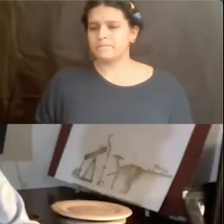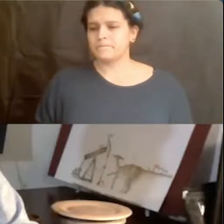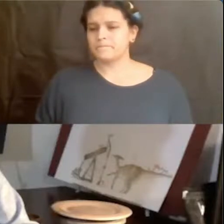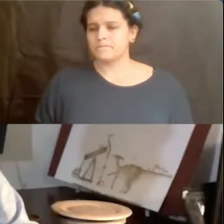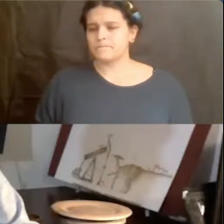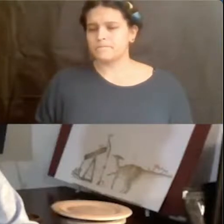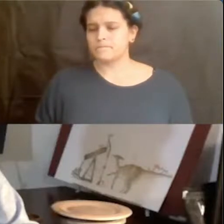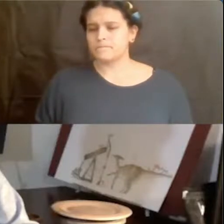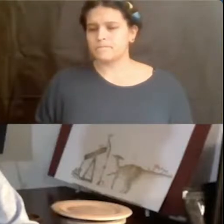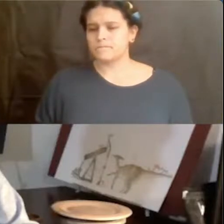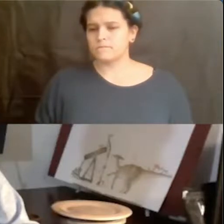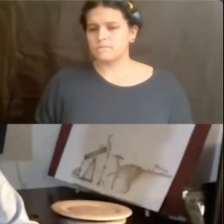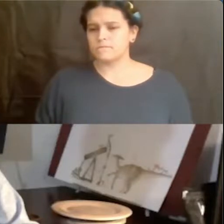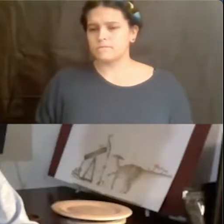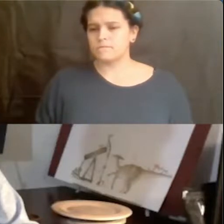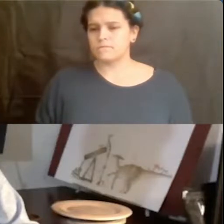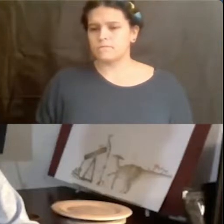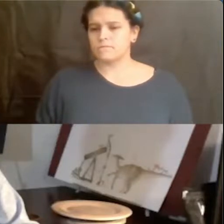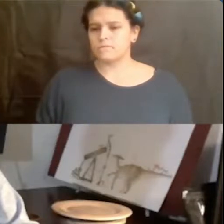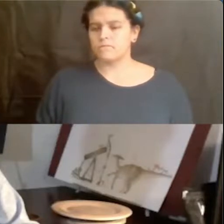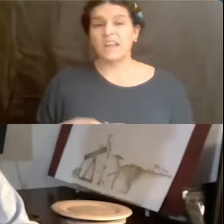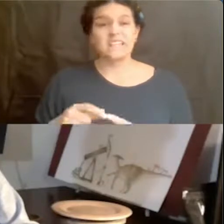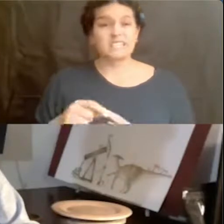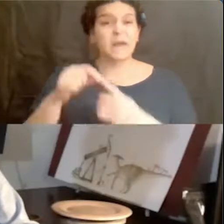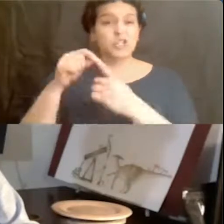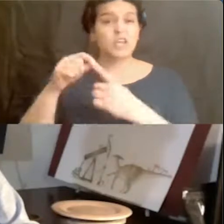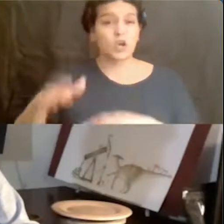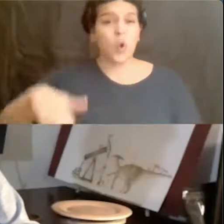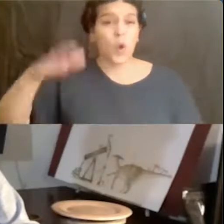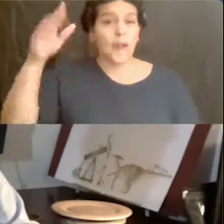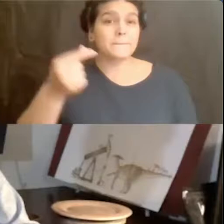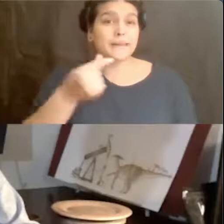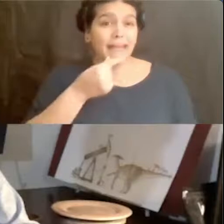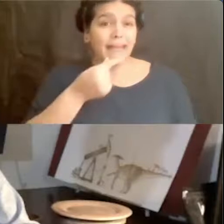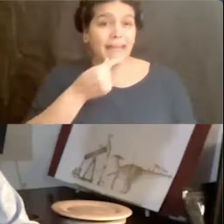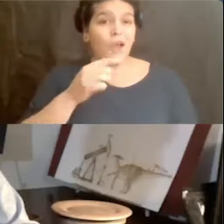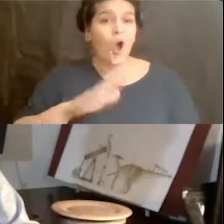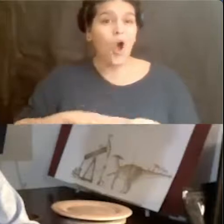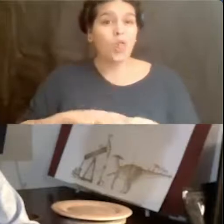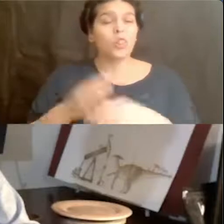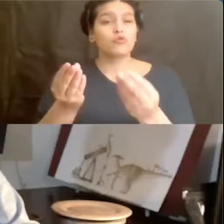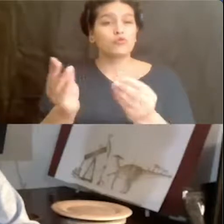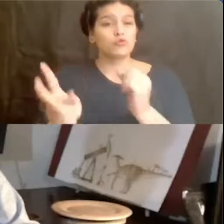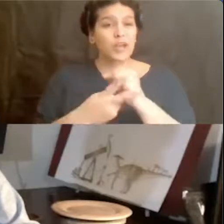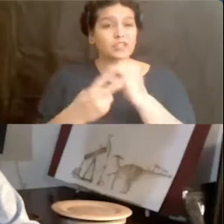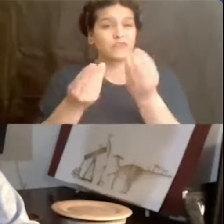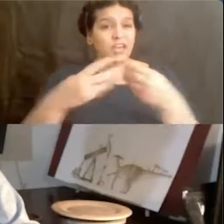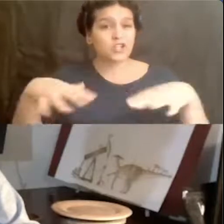with growing up being gay too on the reservation and being different in that way,